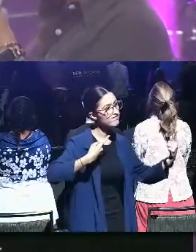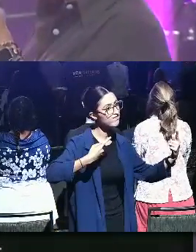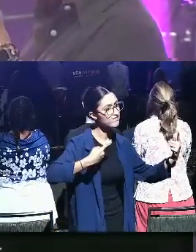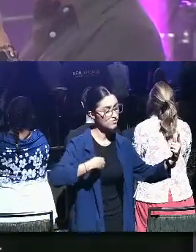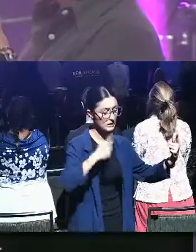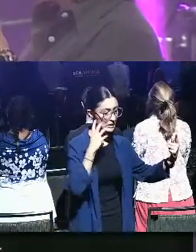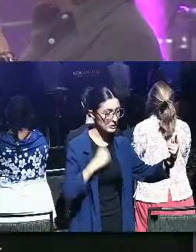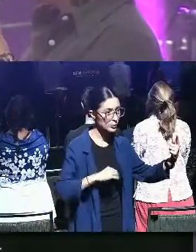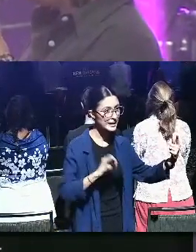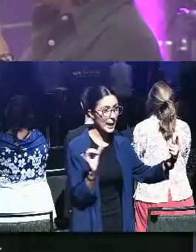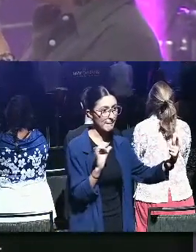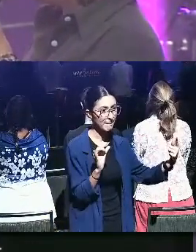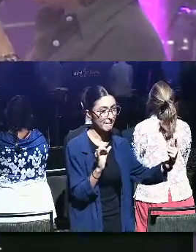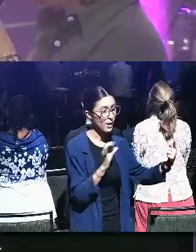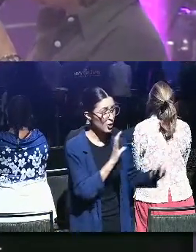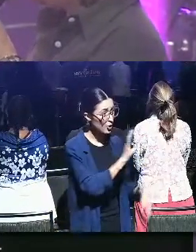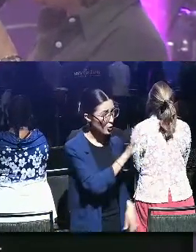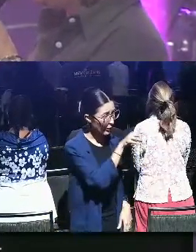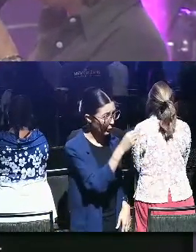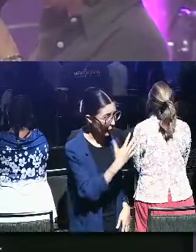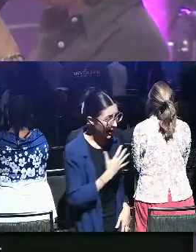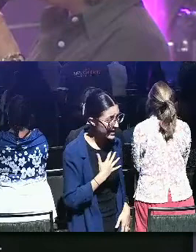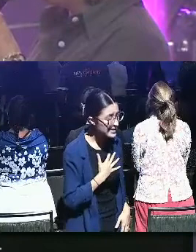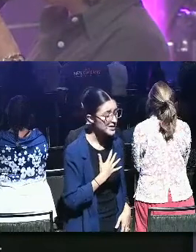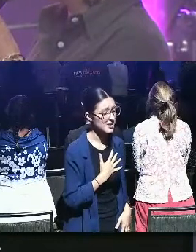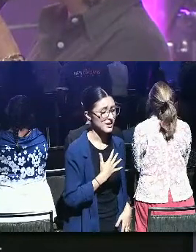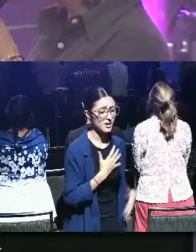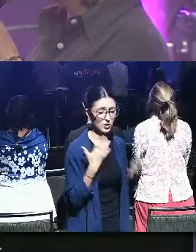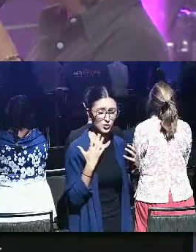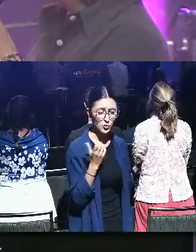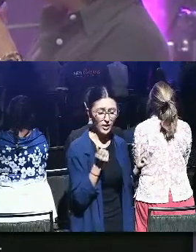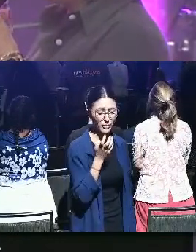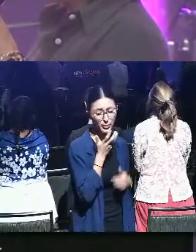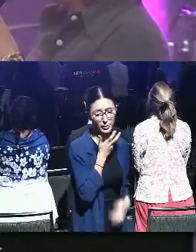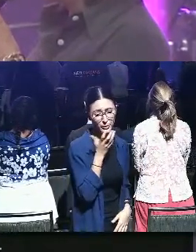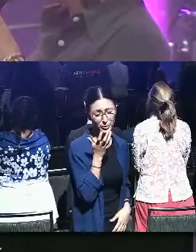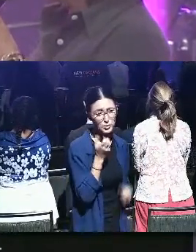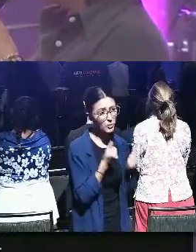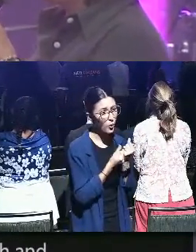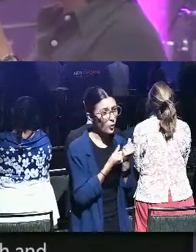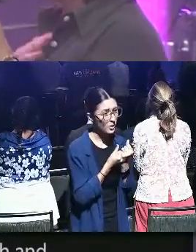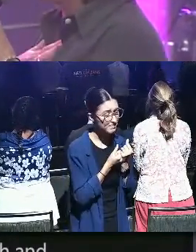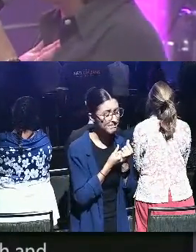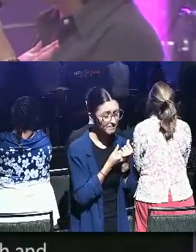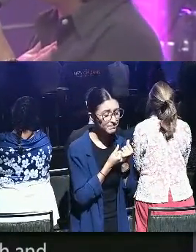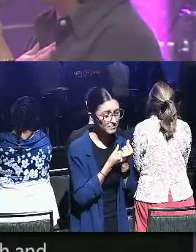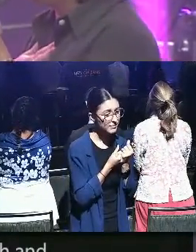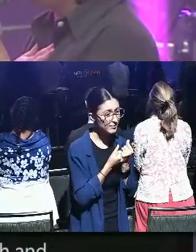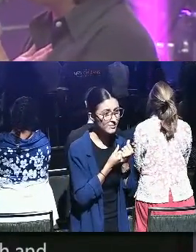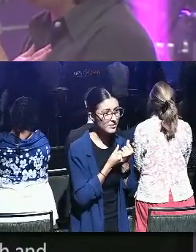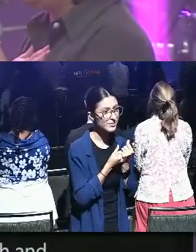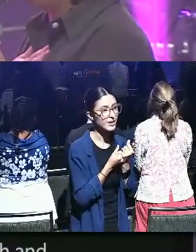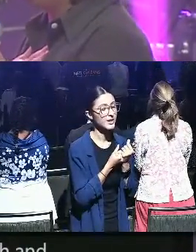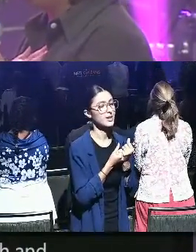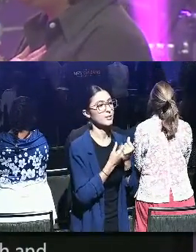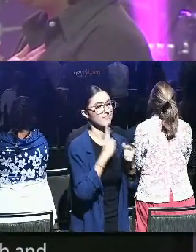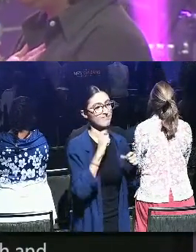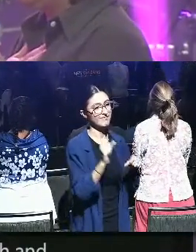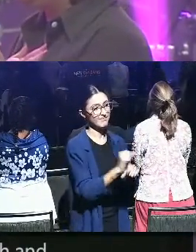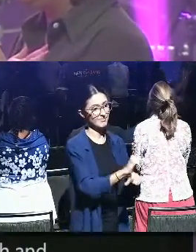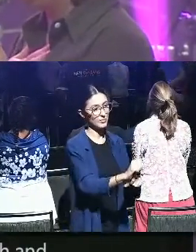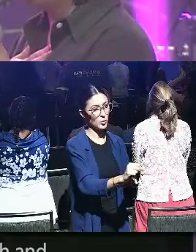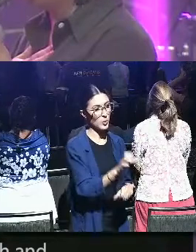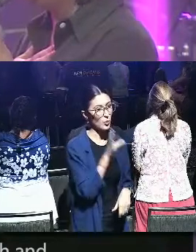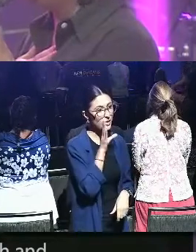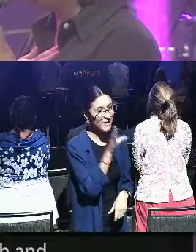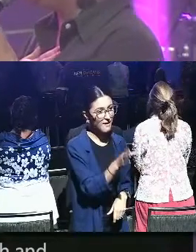your grace and strength and incredible support and all of the things that none of us will ever see.